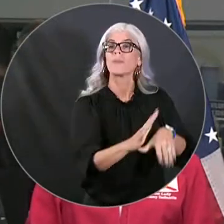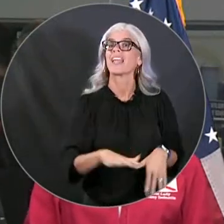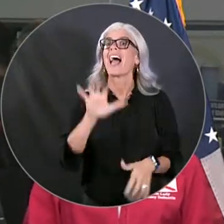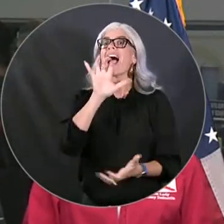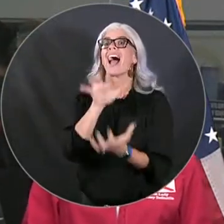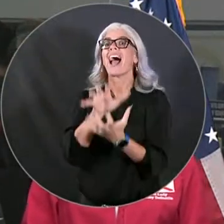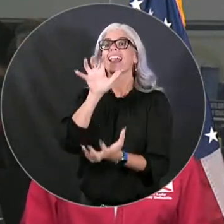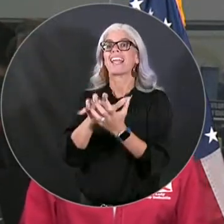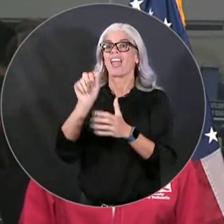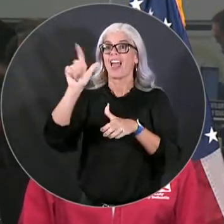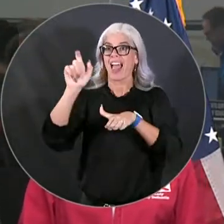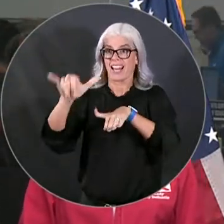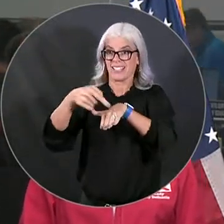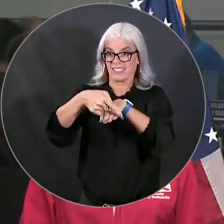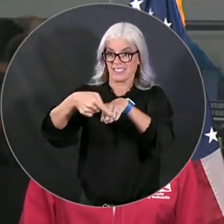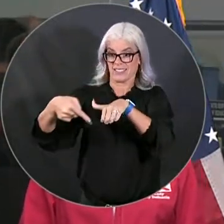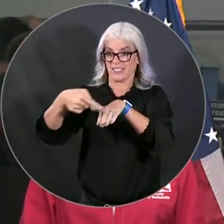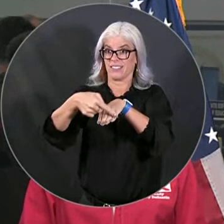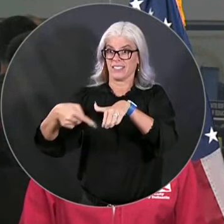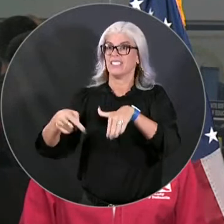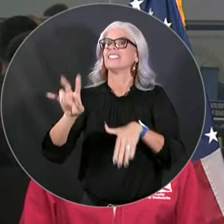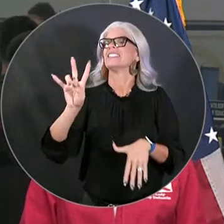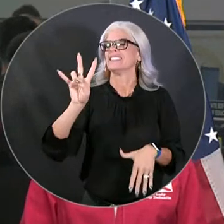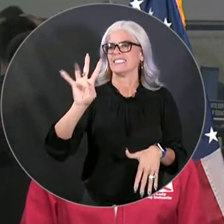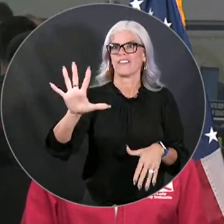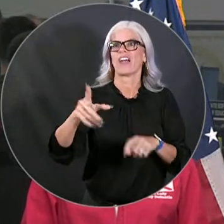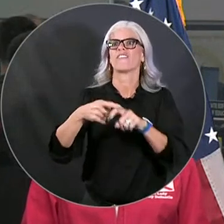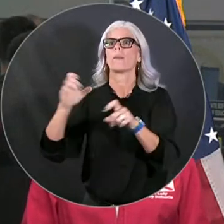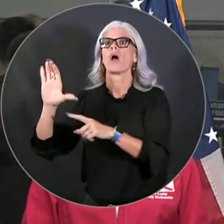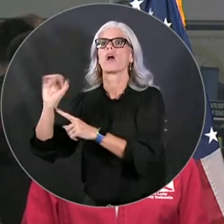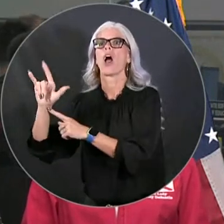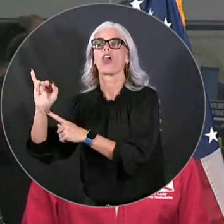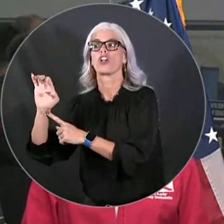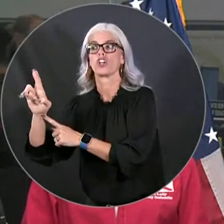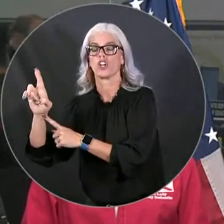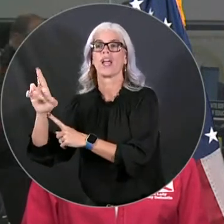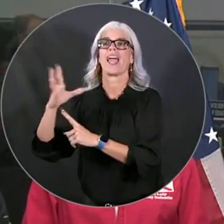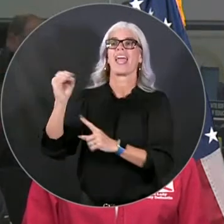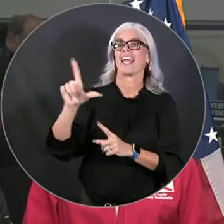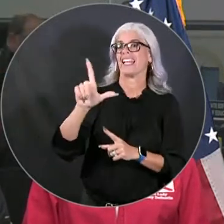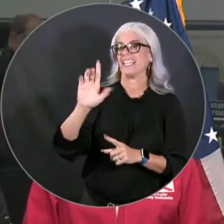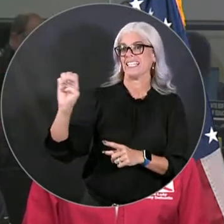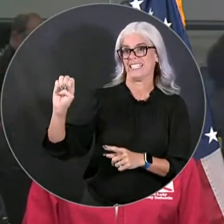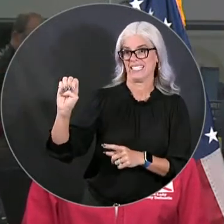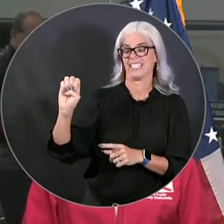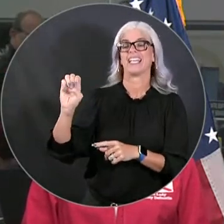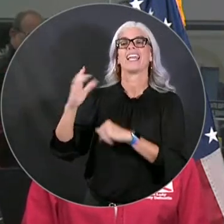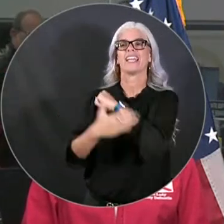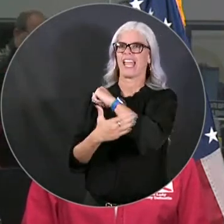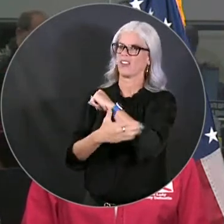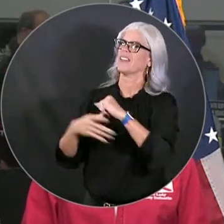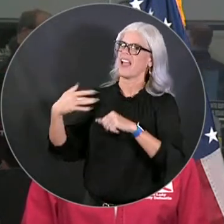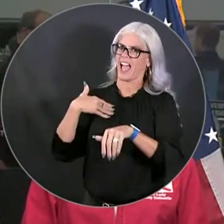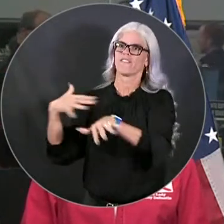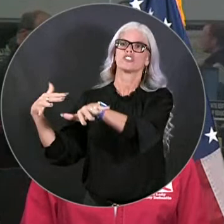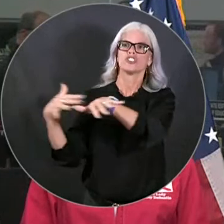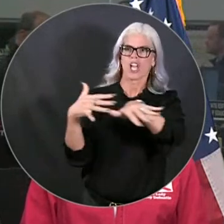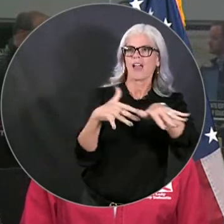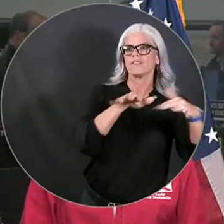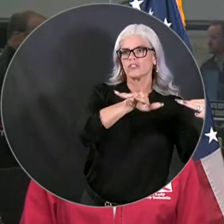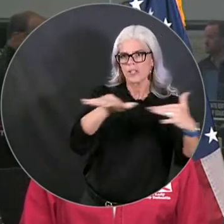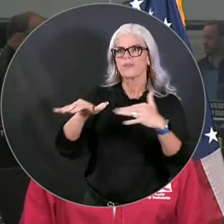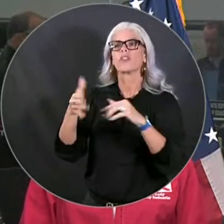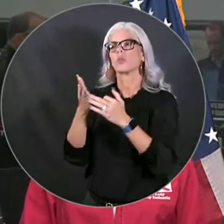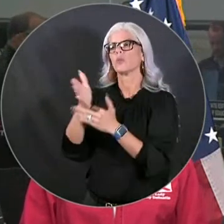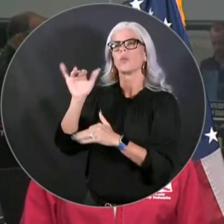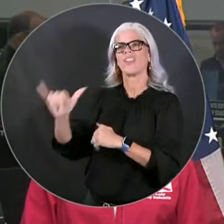is open. The traffic is flowing. I-75 south through Charlotte County is open and